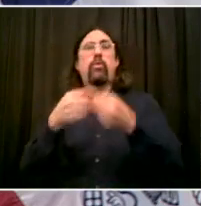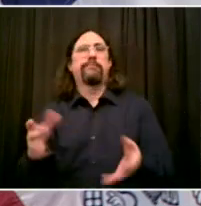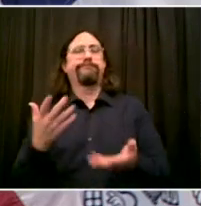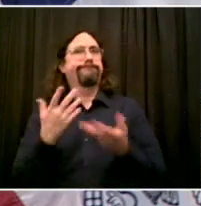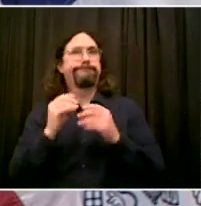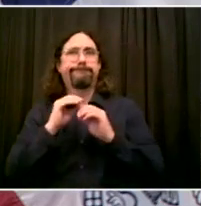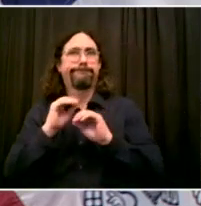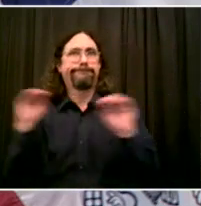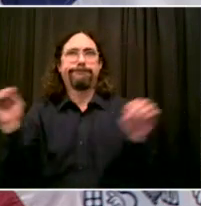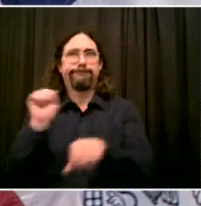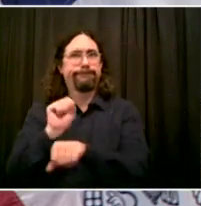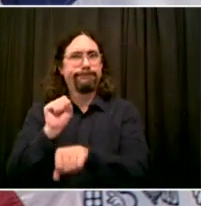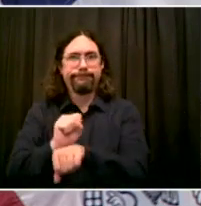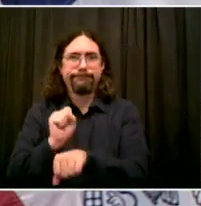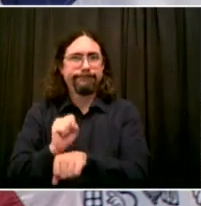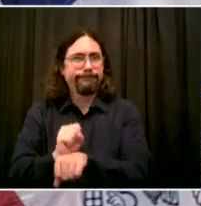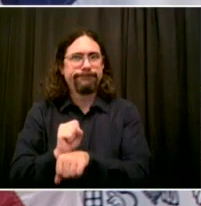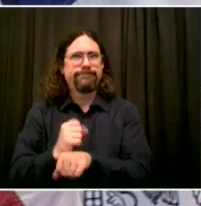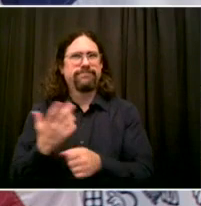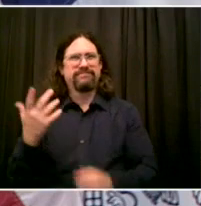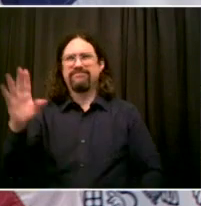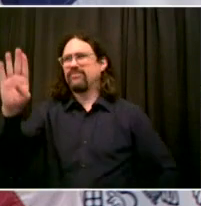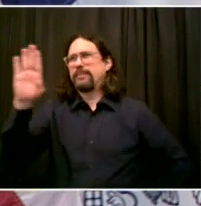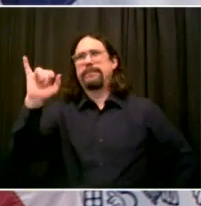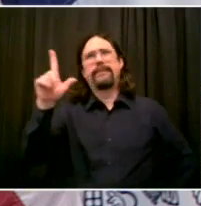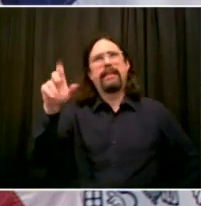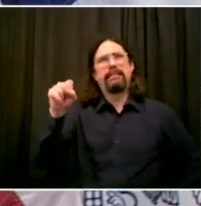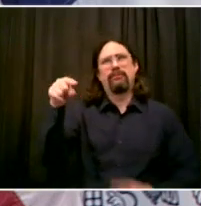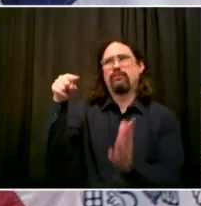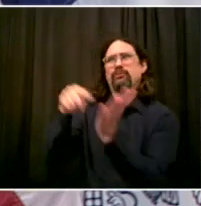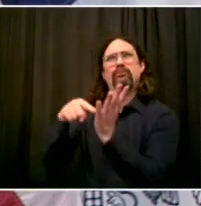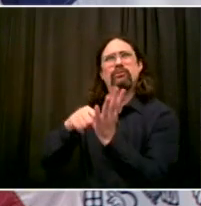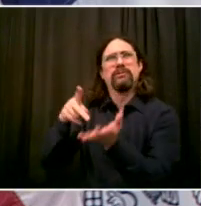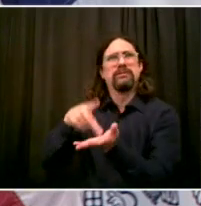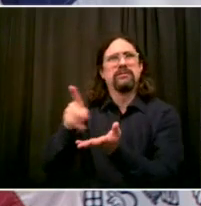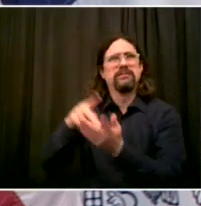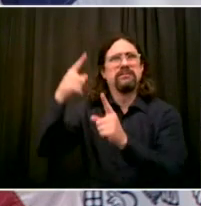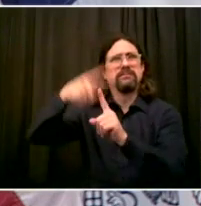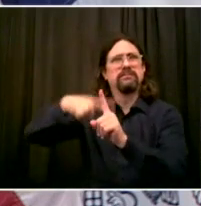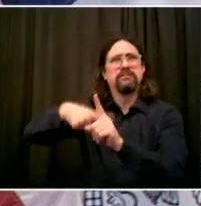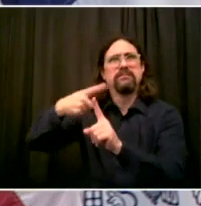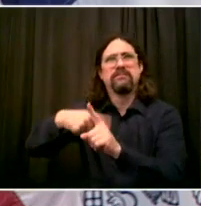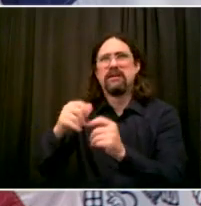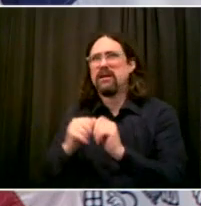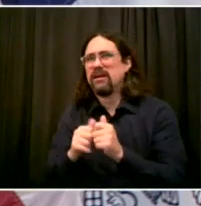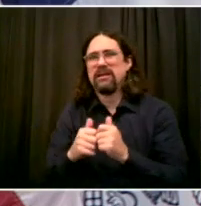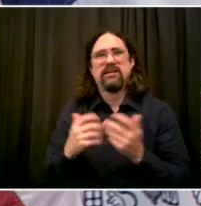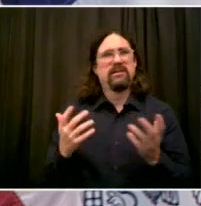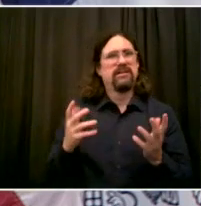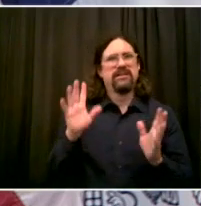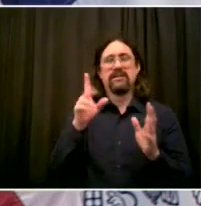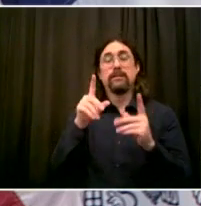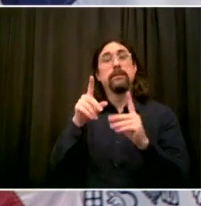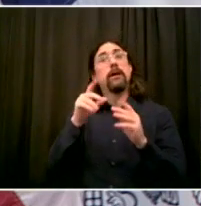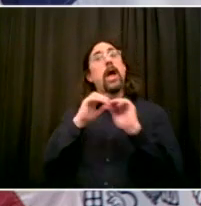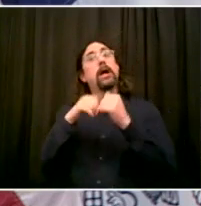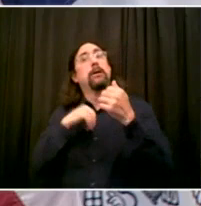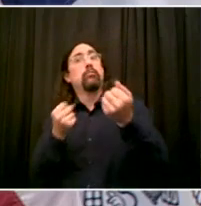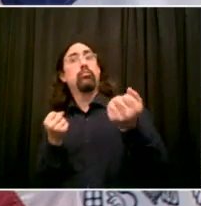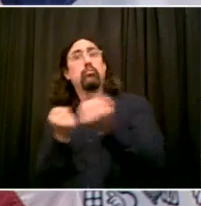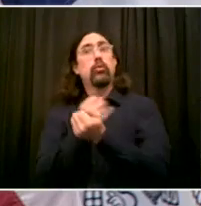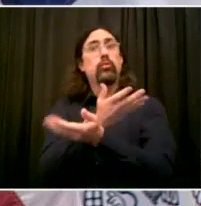bills. We've got to do better. We all together have fought back this disease in an extraordinary manner. We've got to keep doing